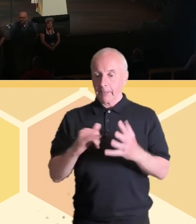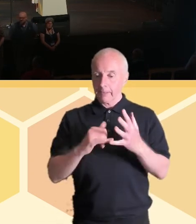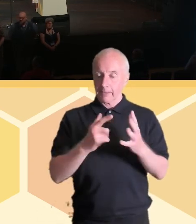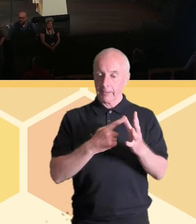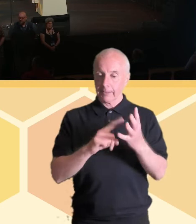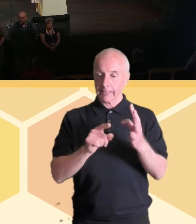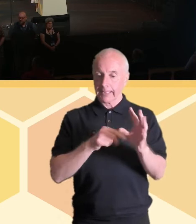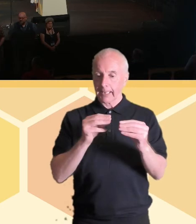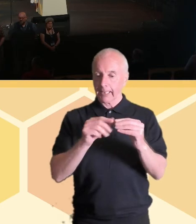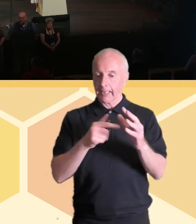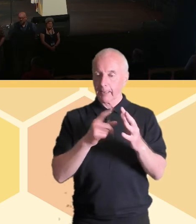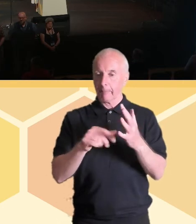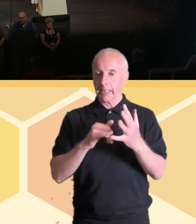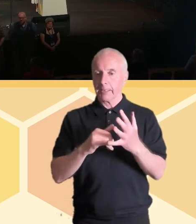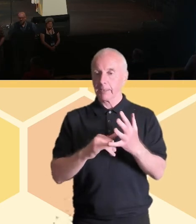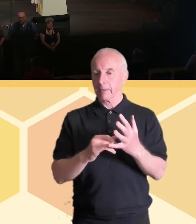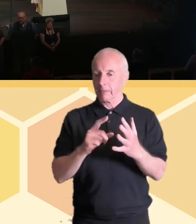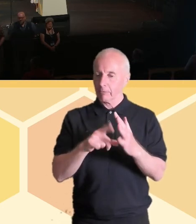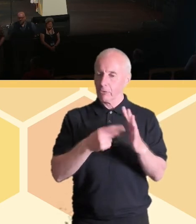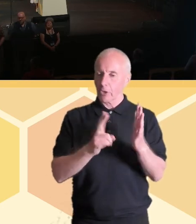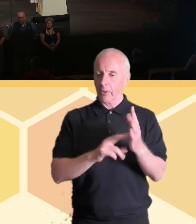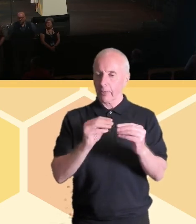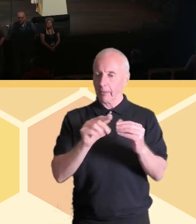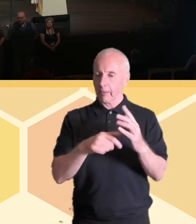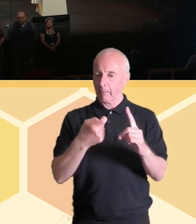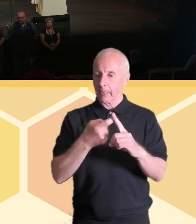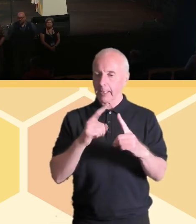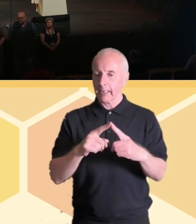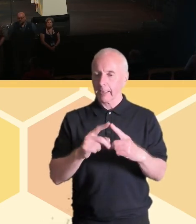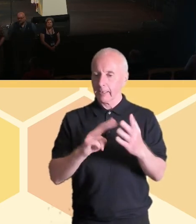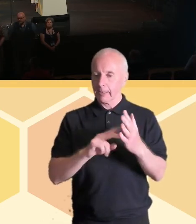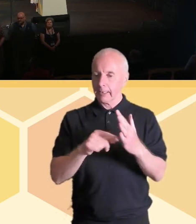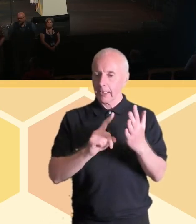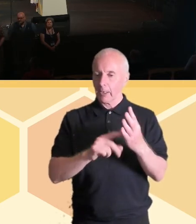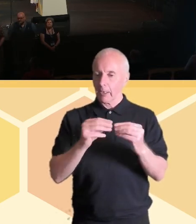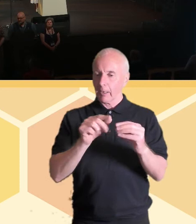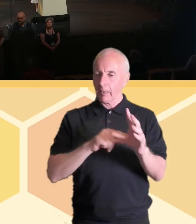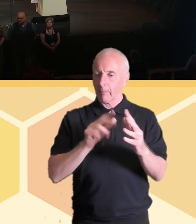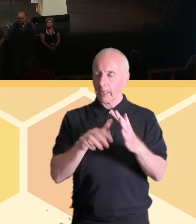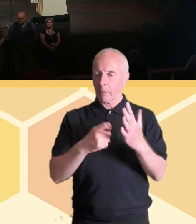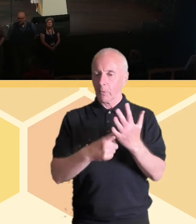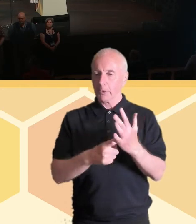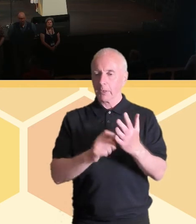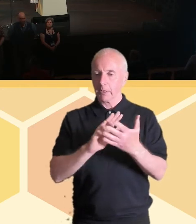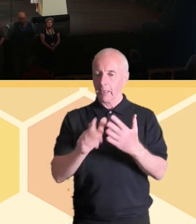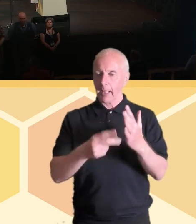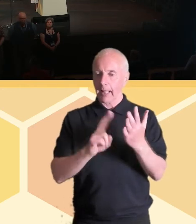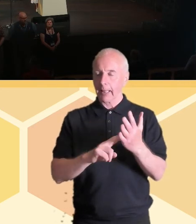Bates, the Reverend Jonathan Blake, the Reverend Neil Bywater, Mrs. Joanna